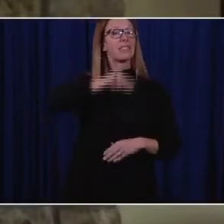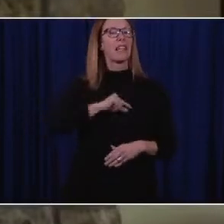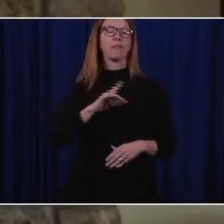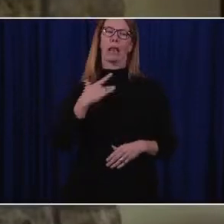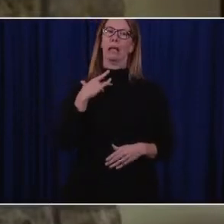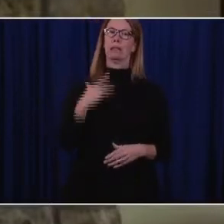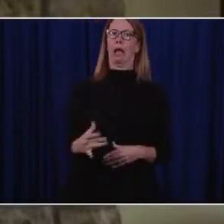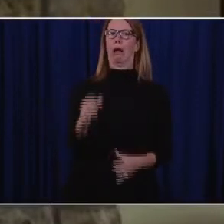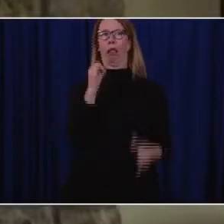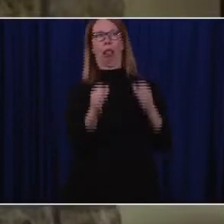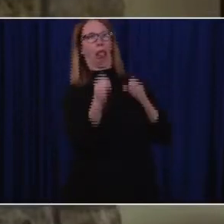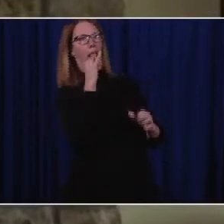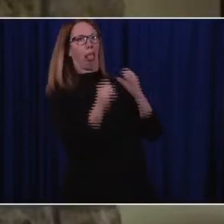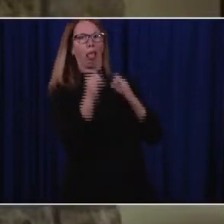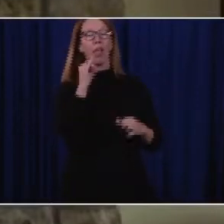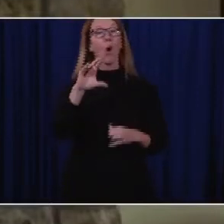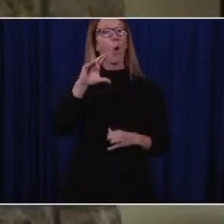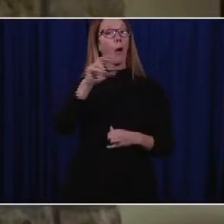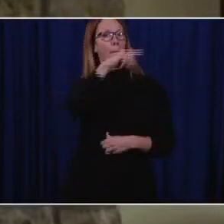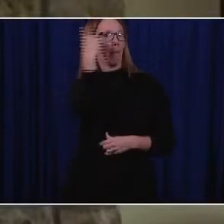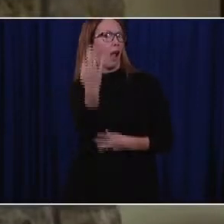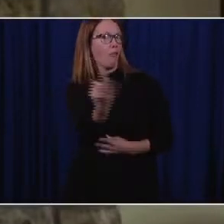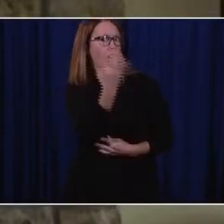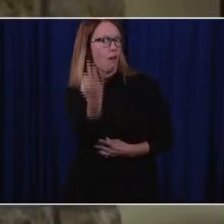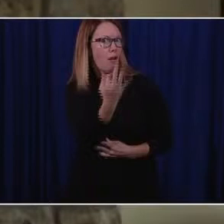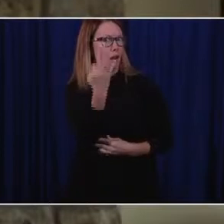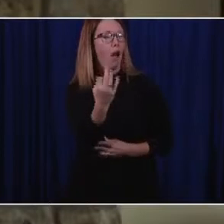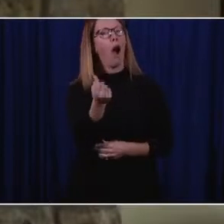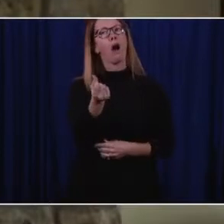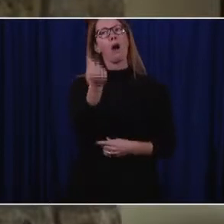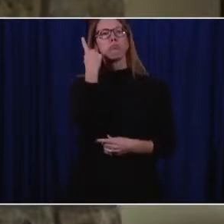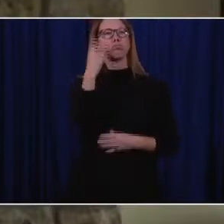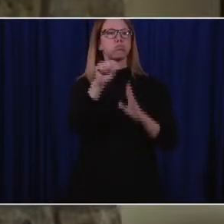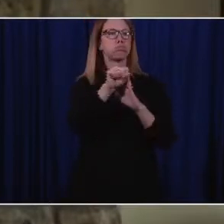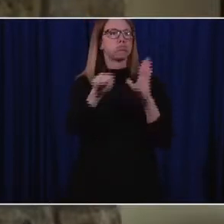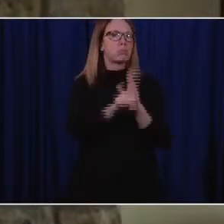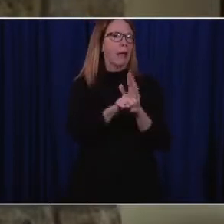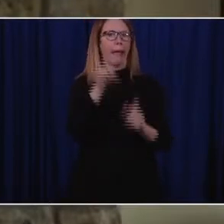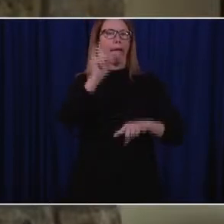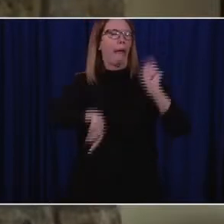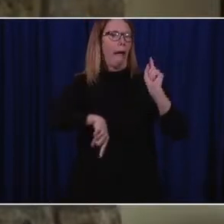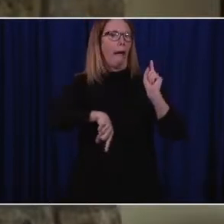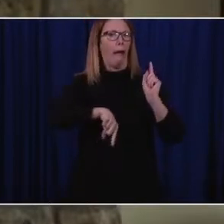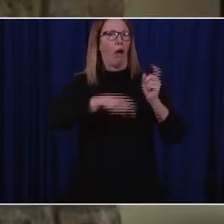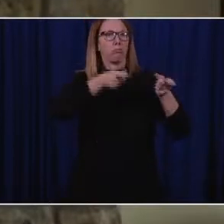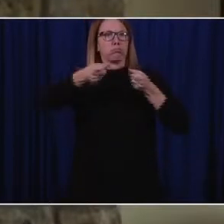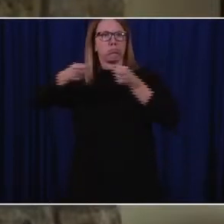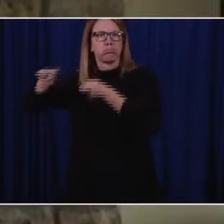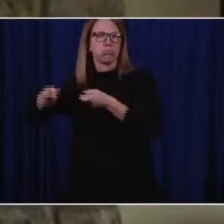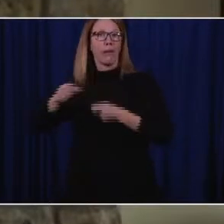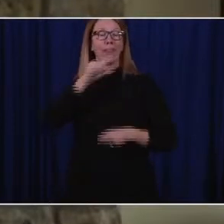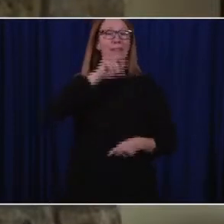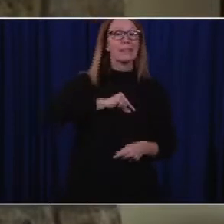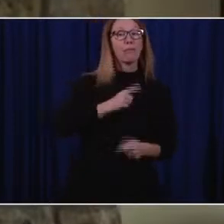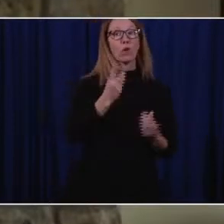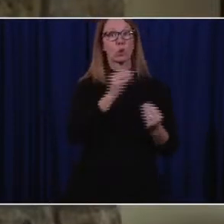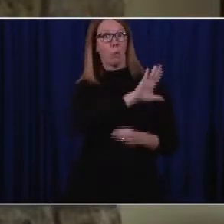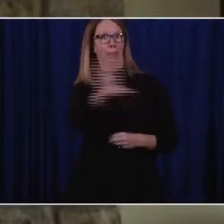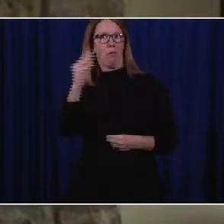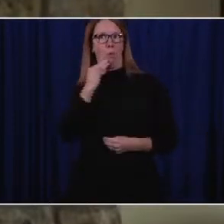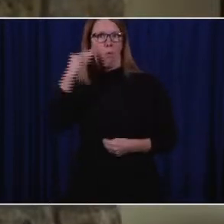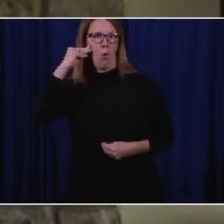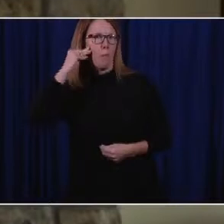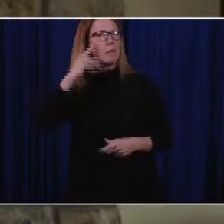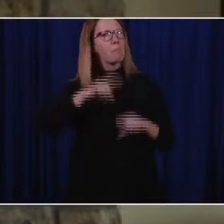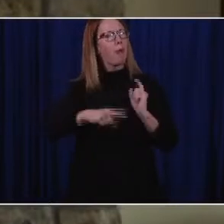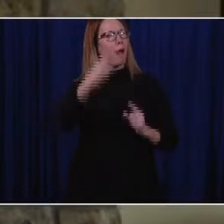night, or Black Friday. I understand that the state can't do much when it comes to Thanksgiving and what people do in their own homes, but did you think about doing